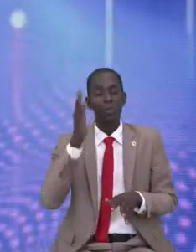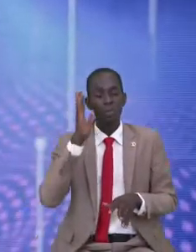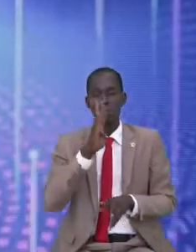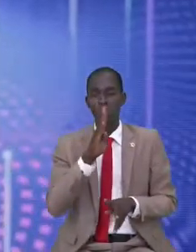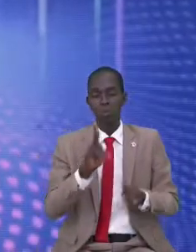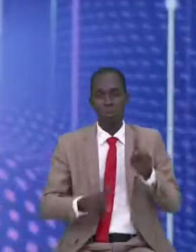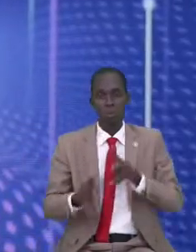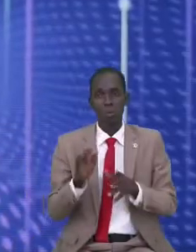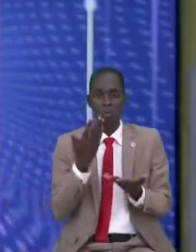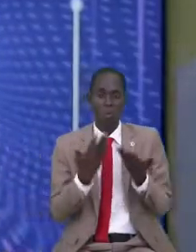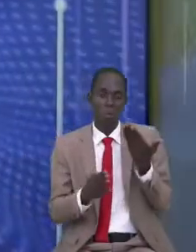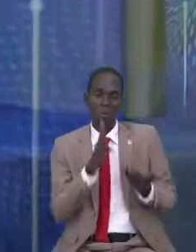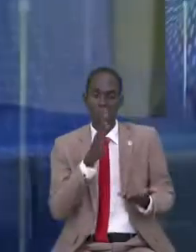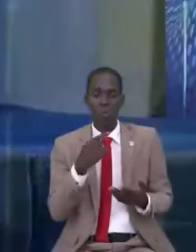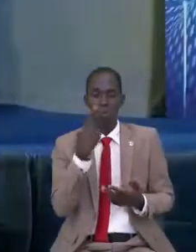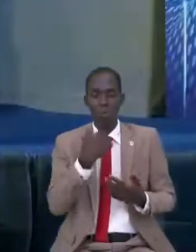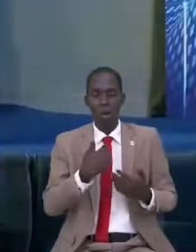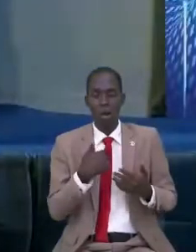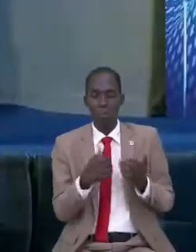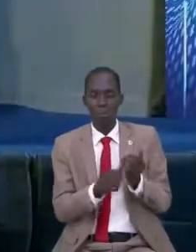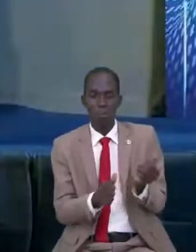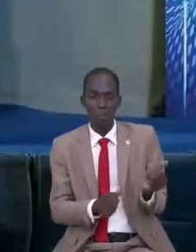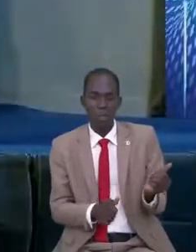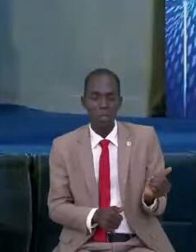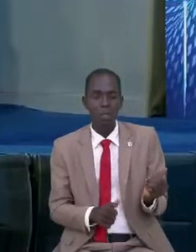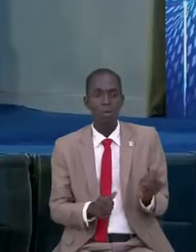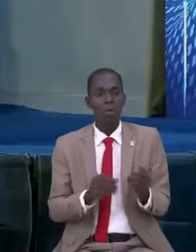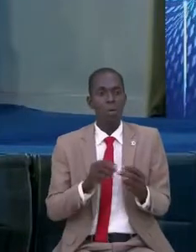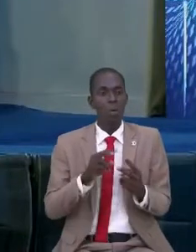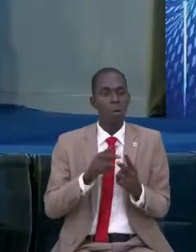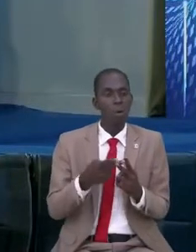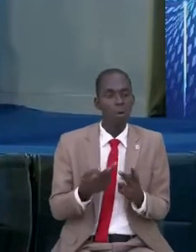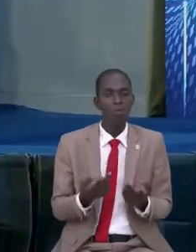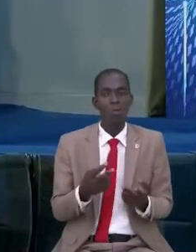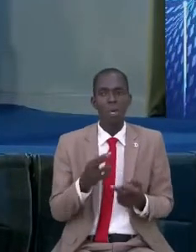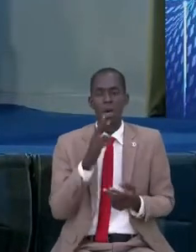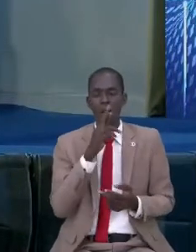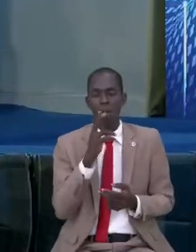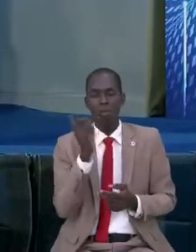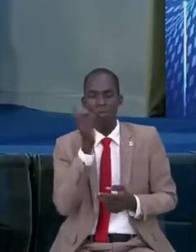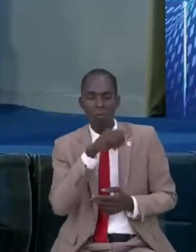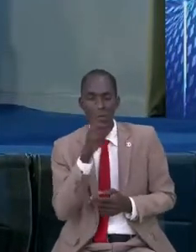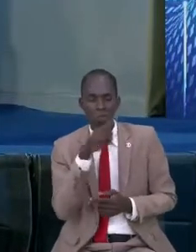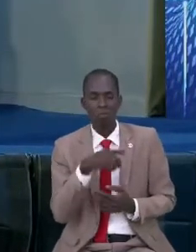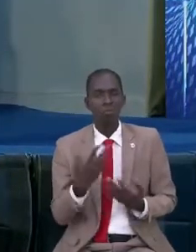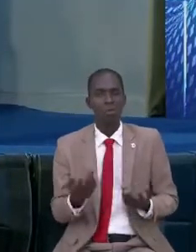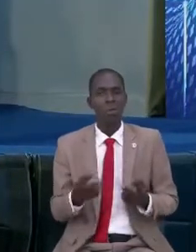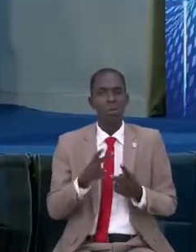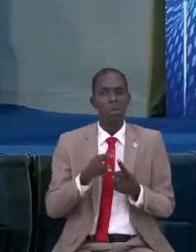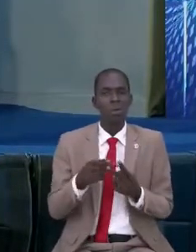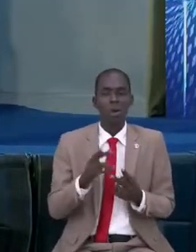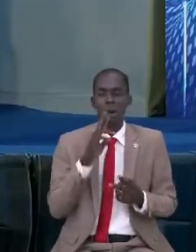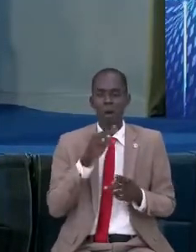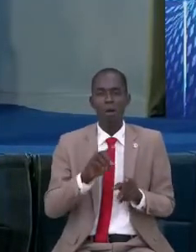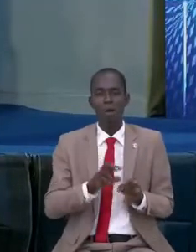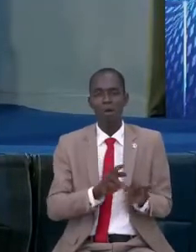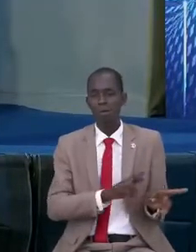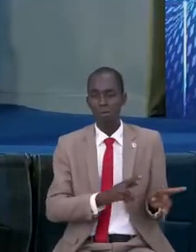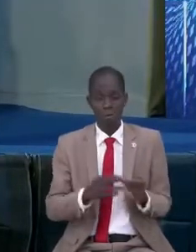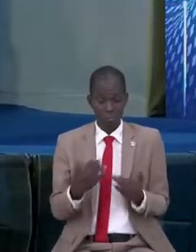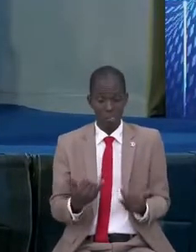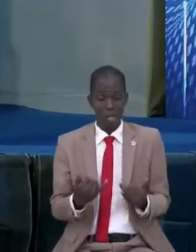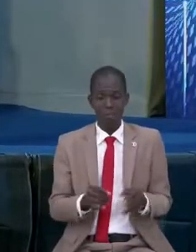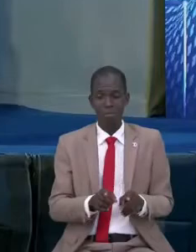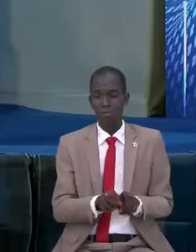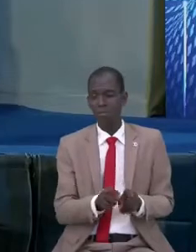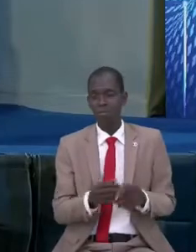backsliding, or they are false, or they are really detached from the Lord. And